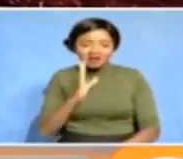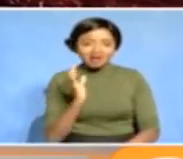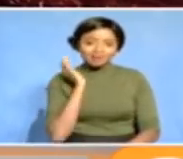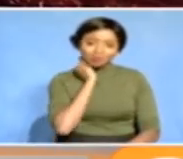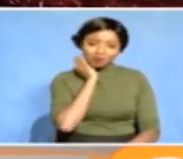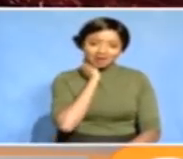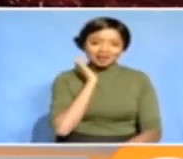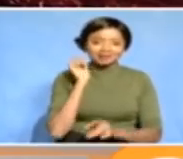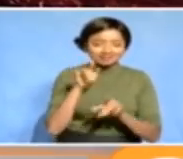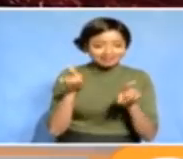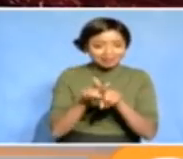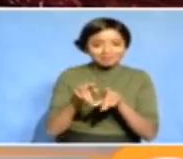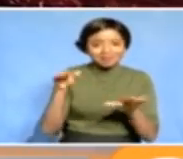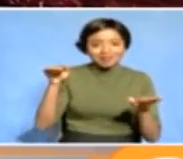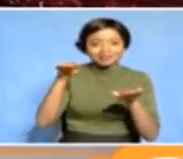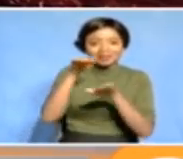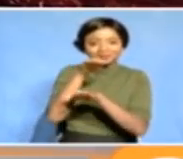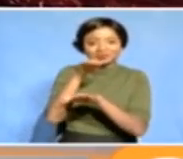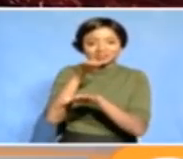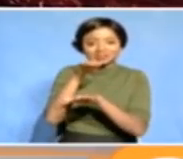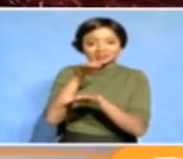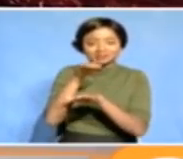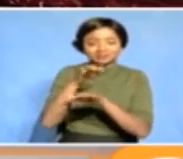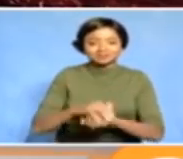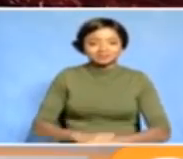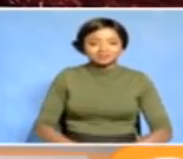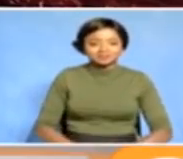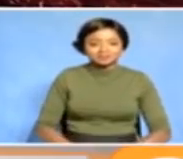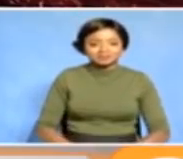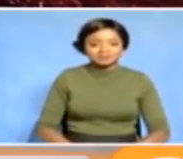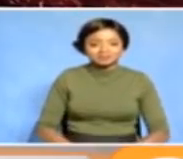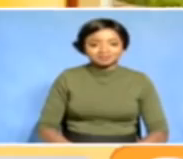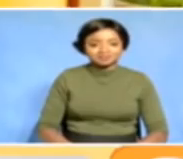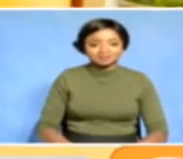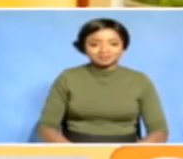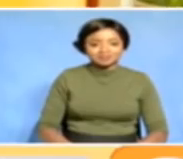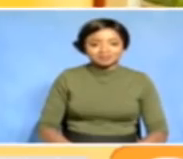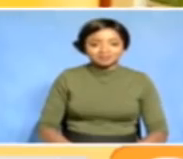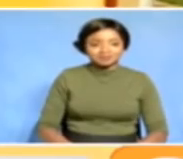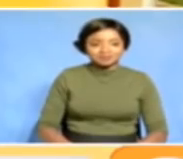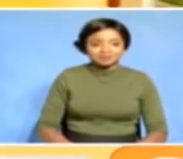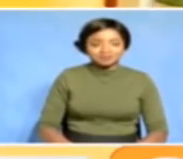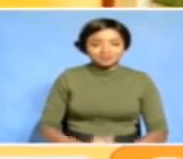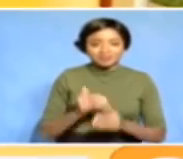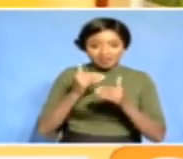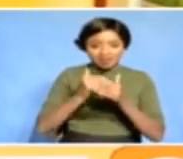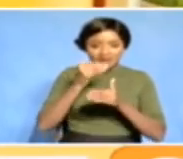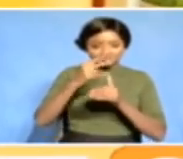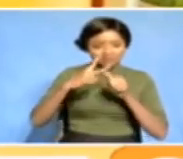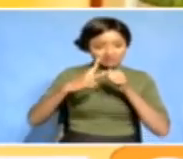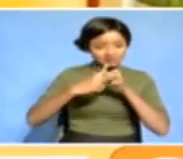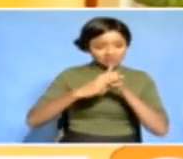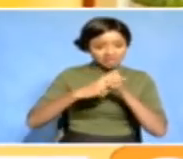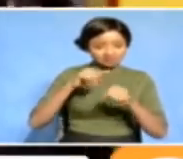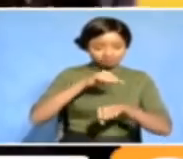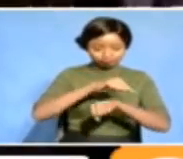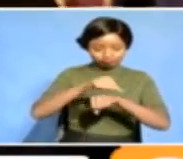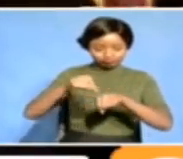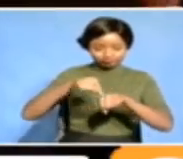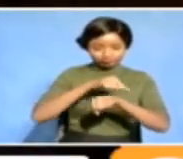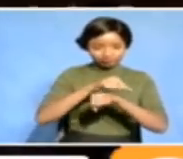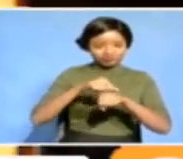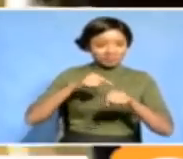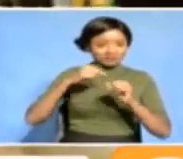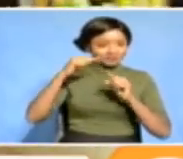picked as Oparanya's deputy. Elfa Slagat with reports. After a 7-hour rigorous session of intense